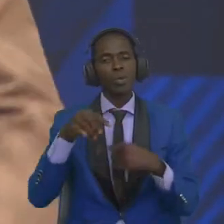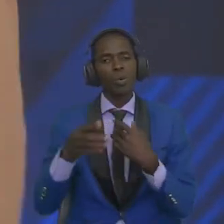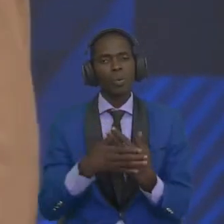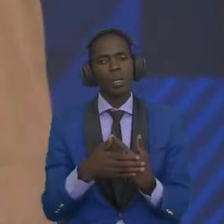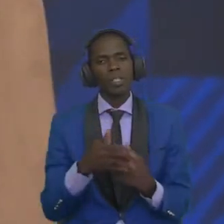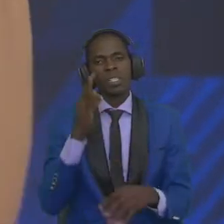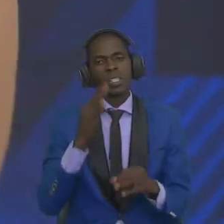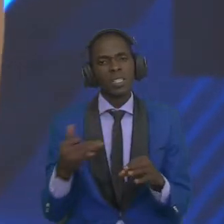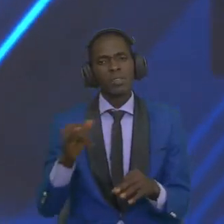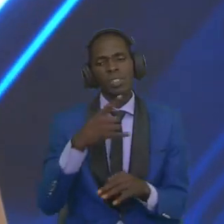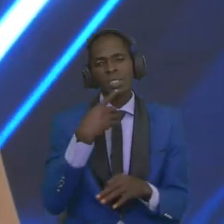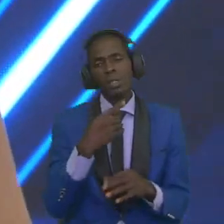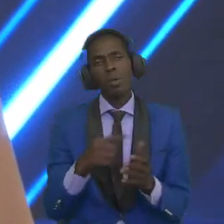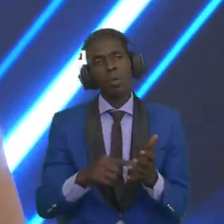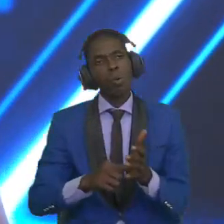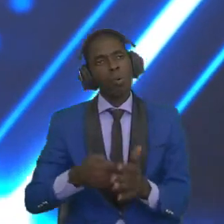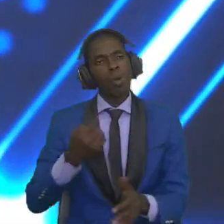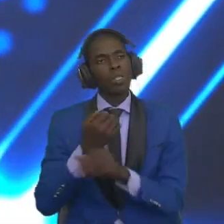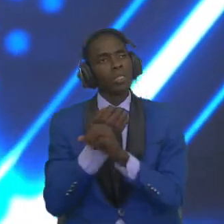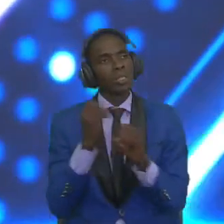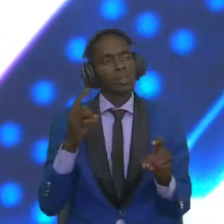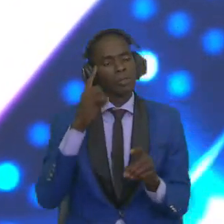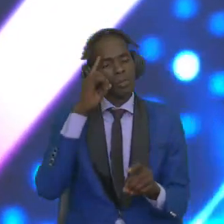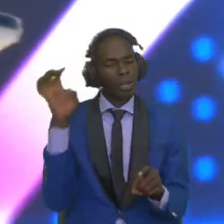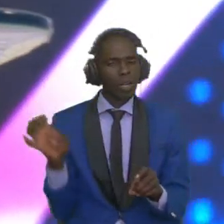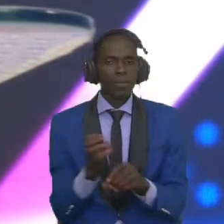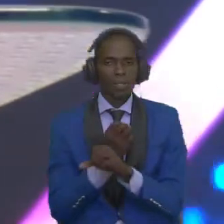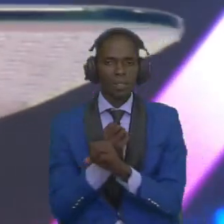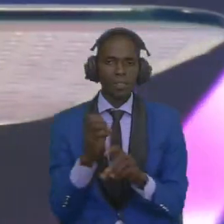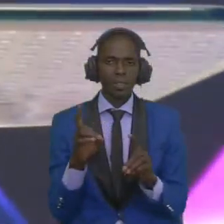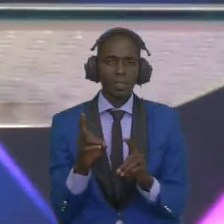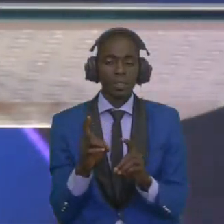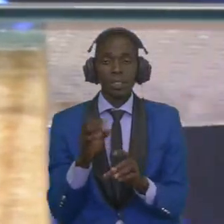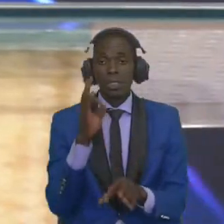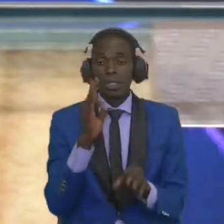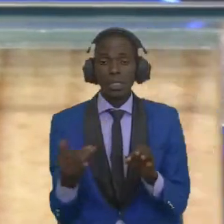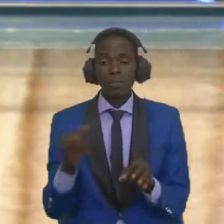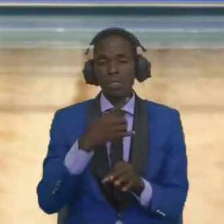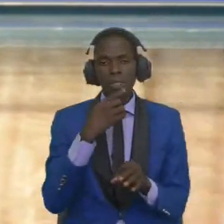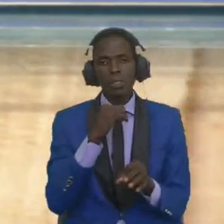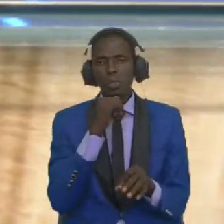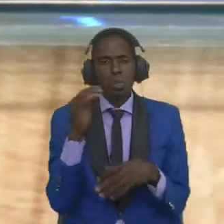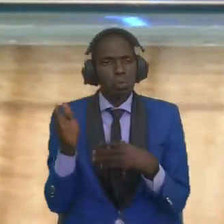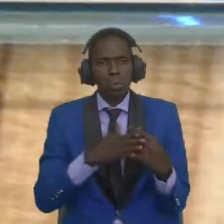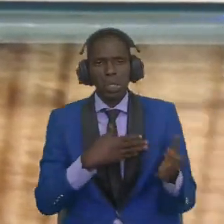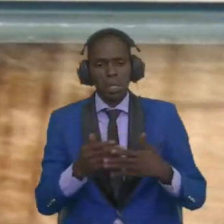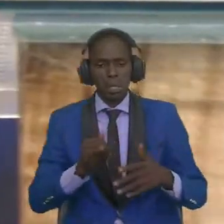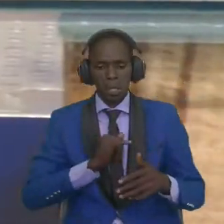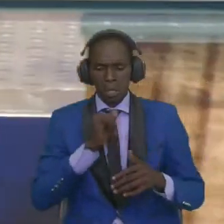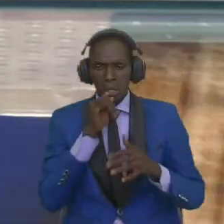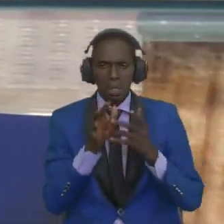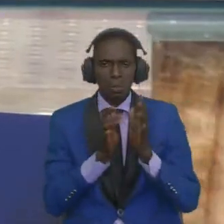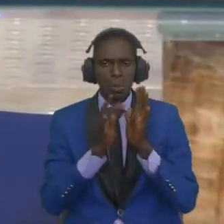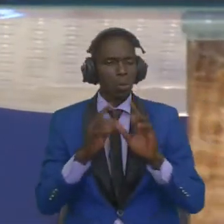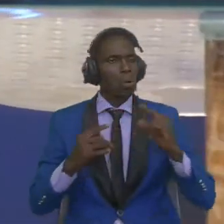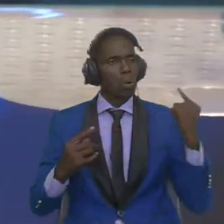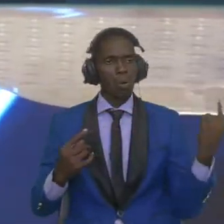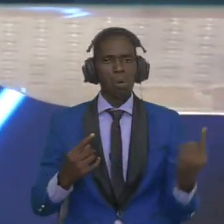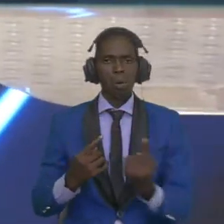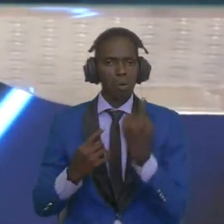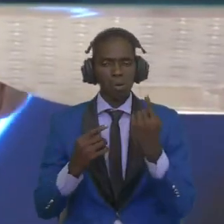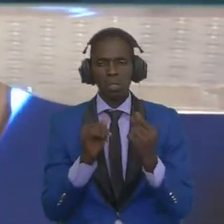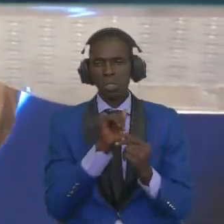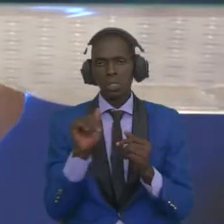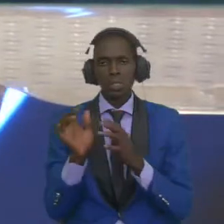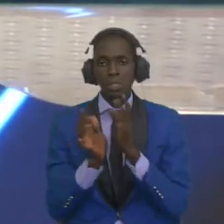they say, once saved, always saved, if they say, it doesn't matter, I'm a Christian, I'm always a Christian,